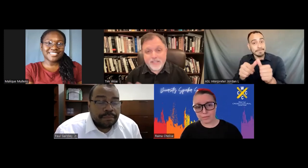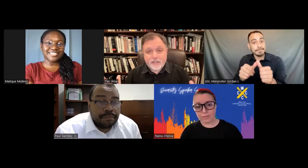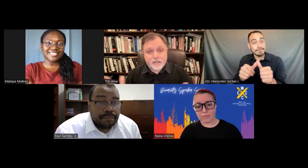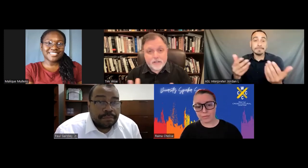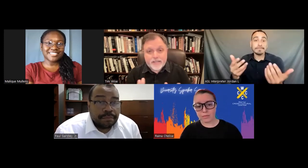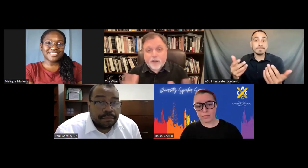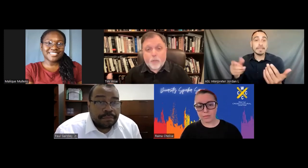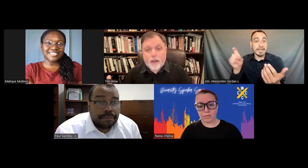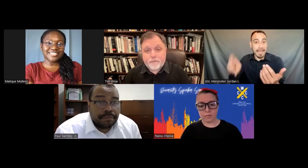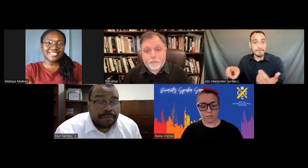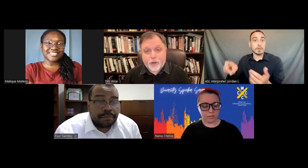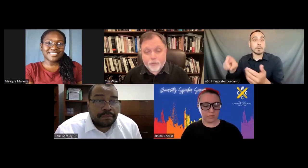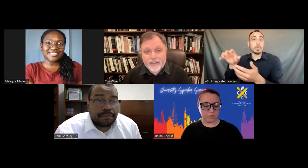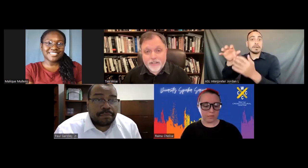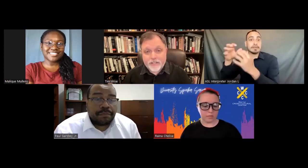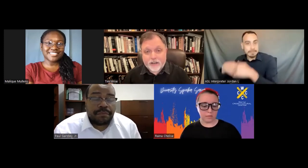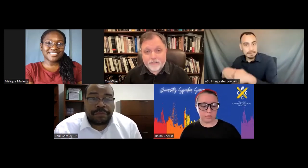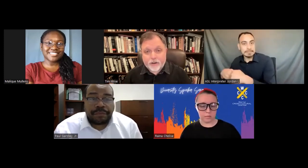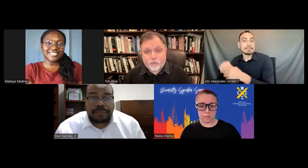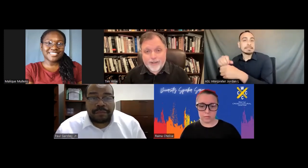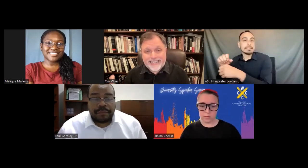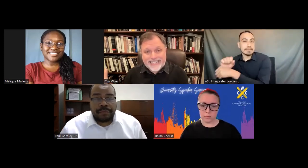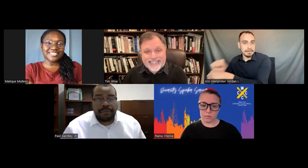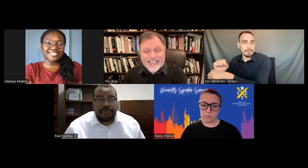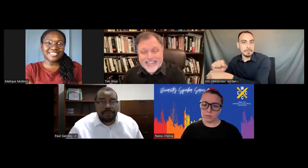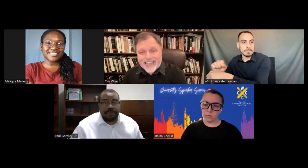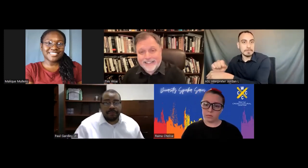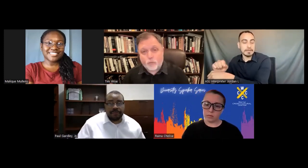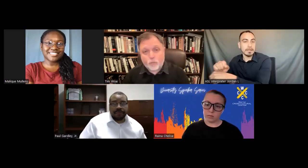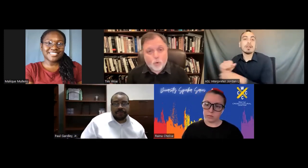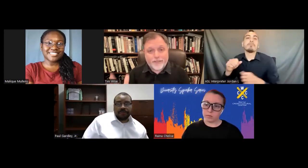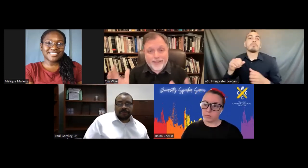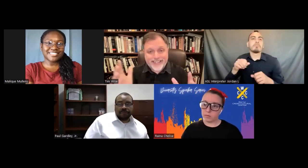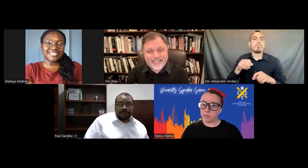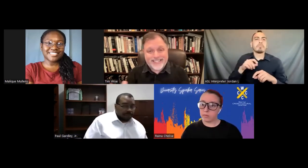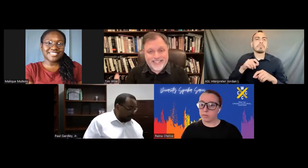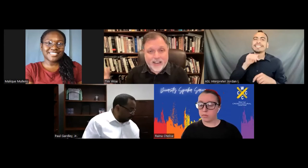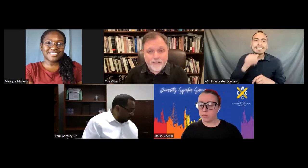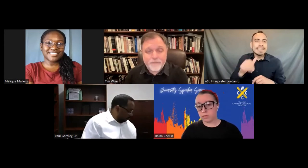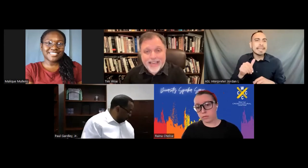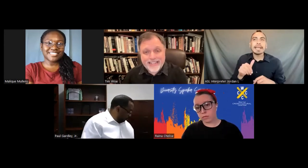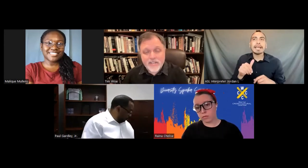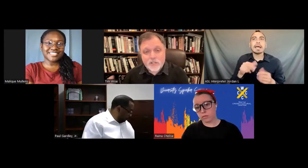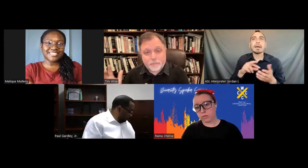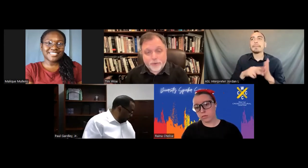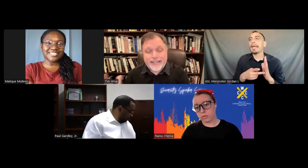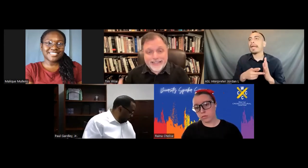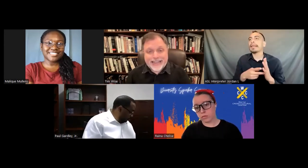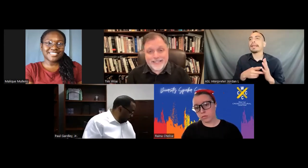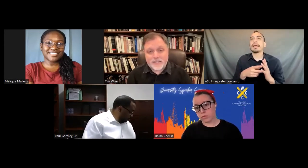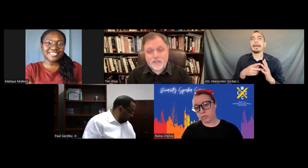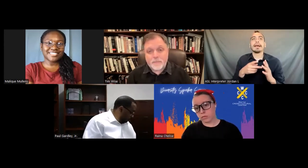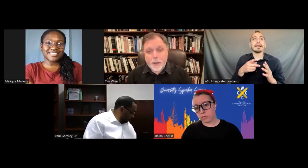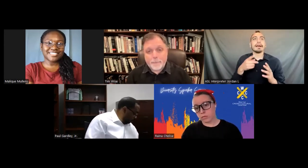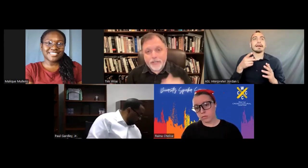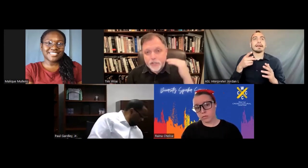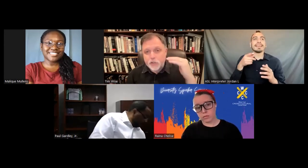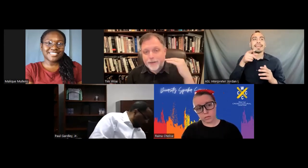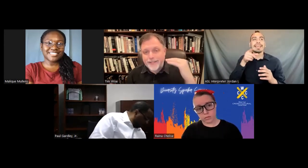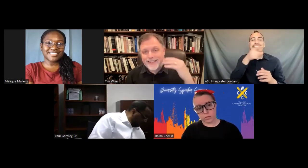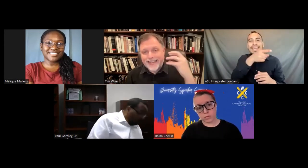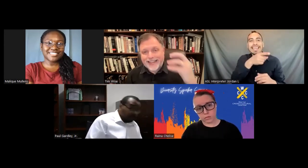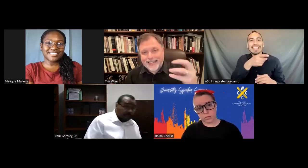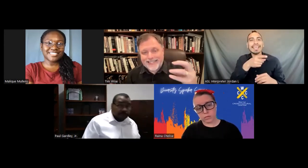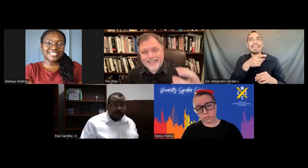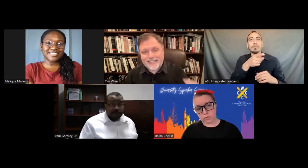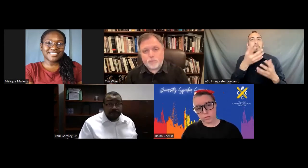That doesn't take away from the greatness of what he did and the war and the necessity of that to break that system, but it just